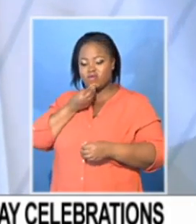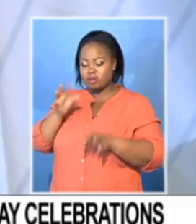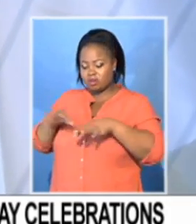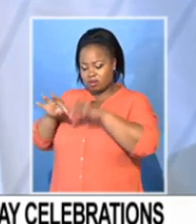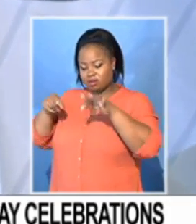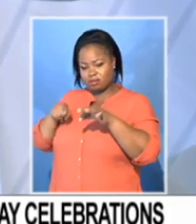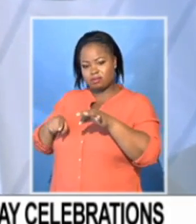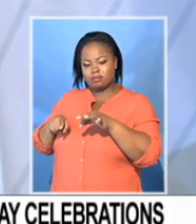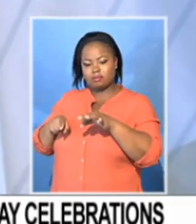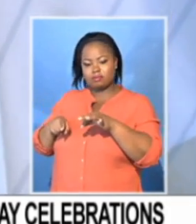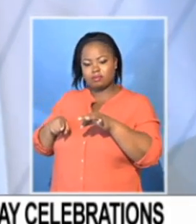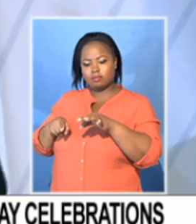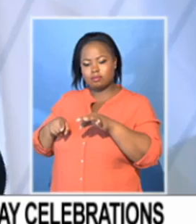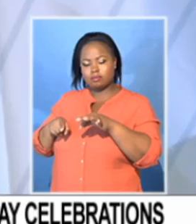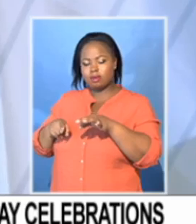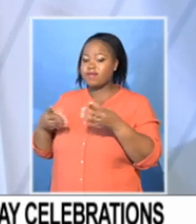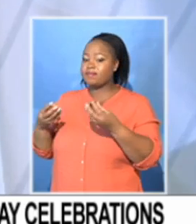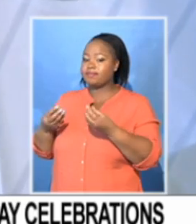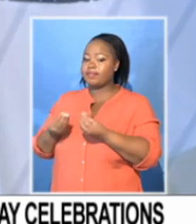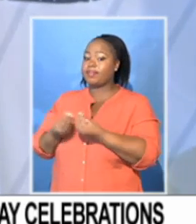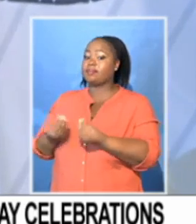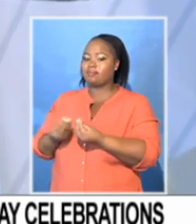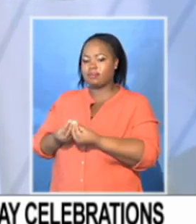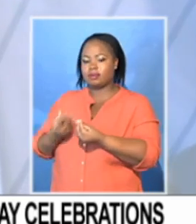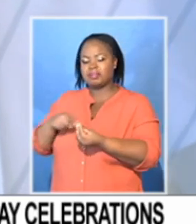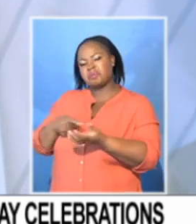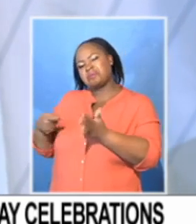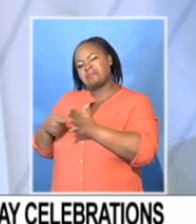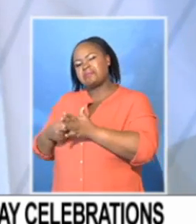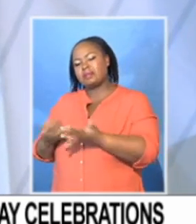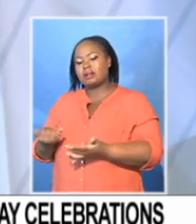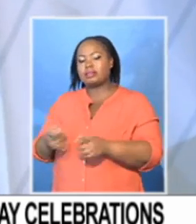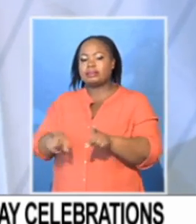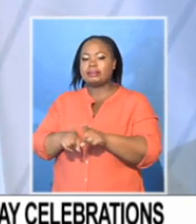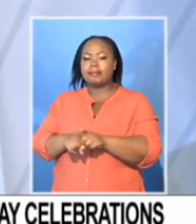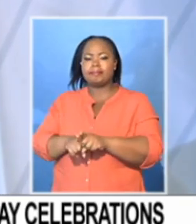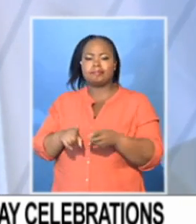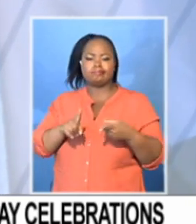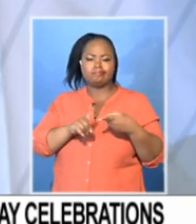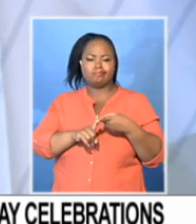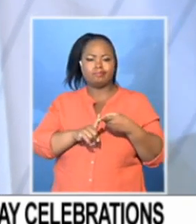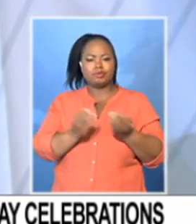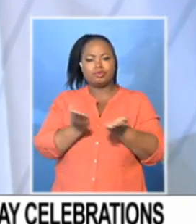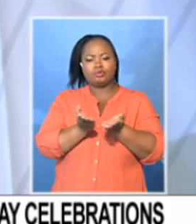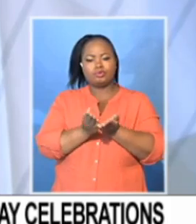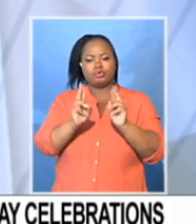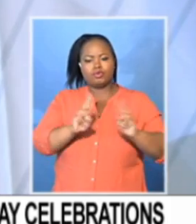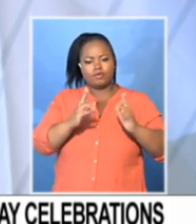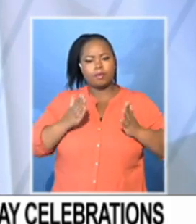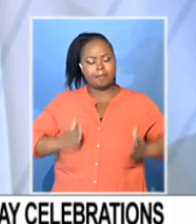worth of goods such as school uniforms,